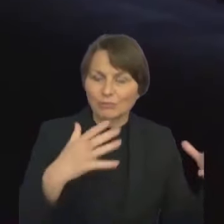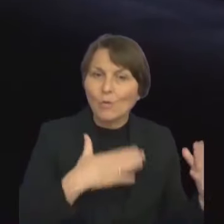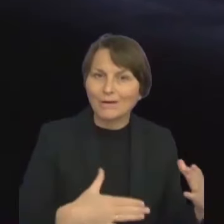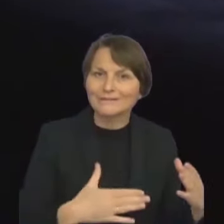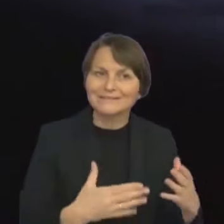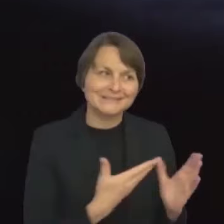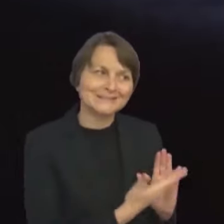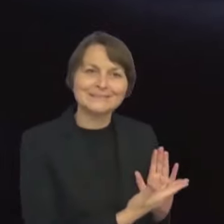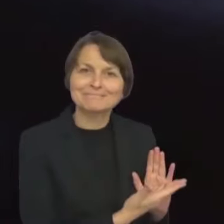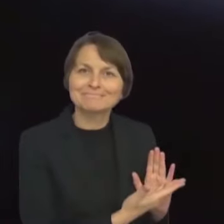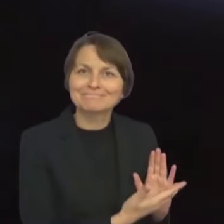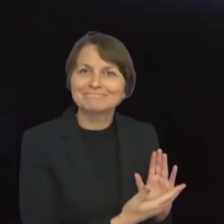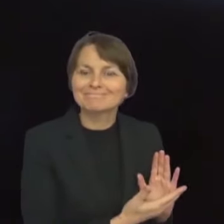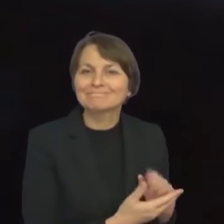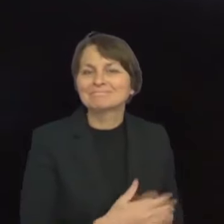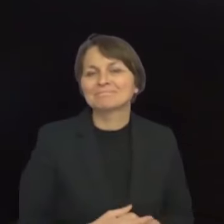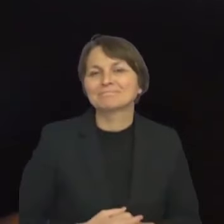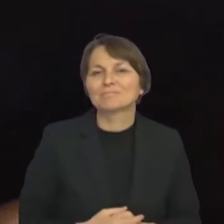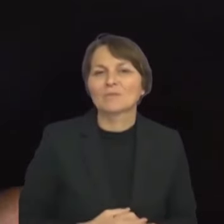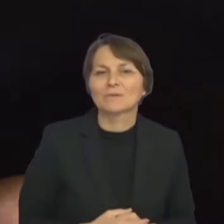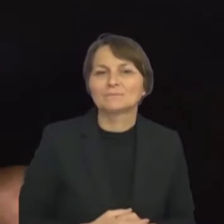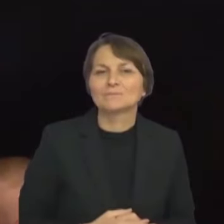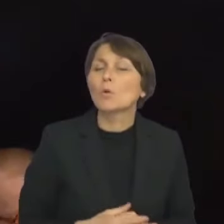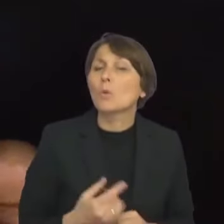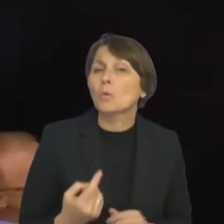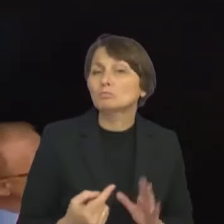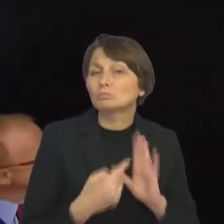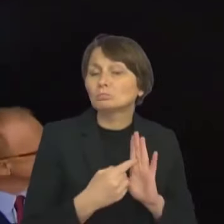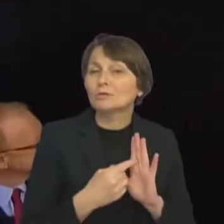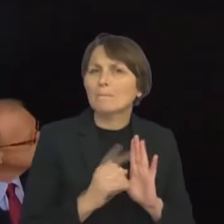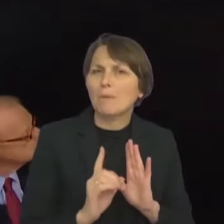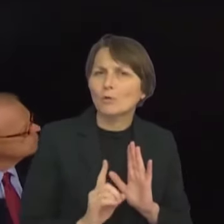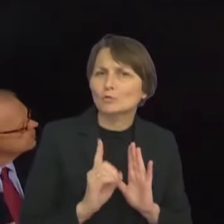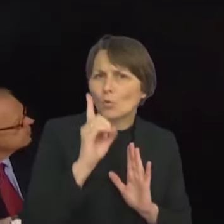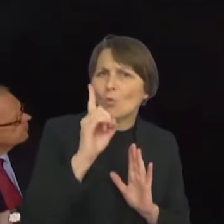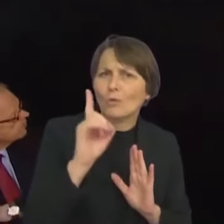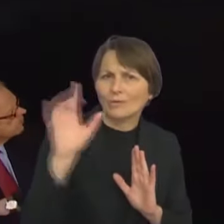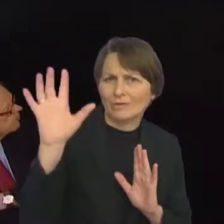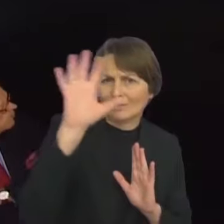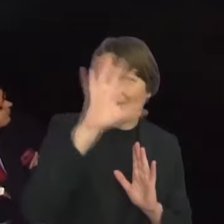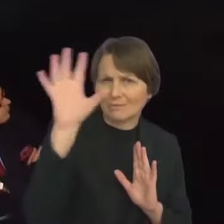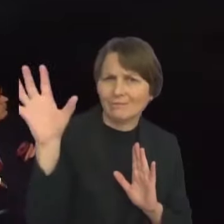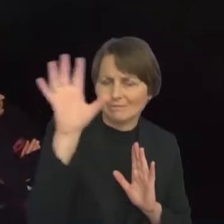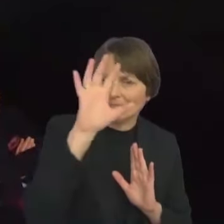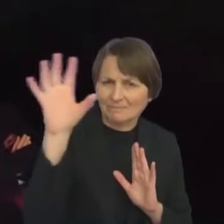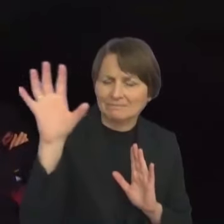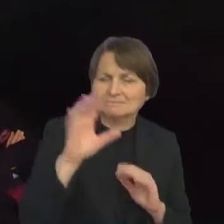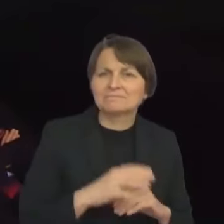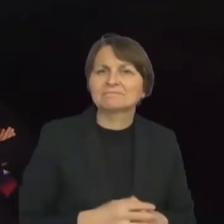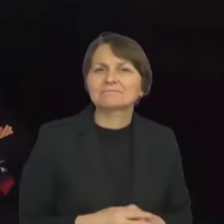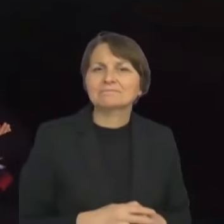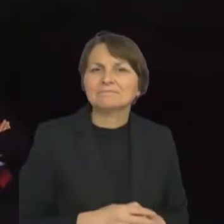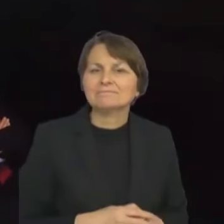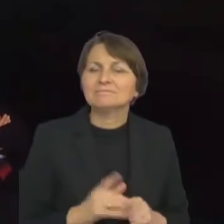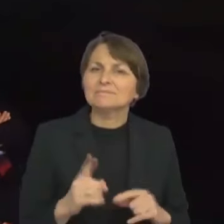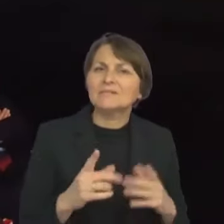the North Cluster one, which is going to make a battery